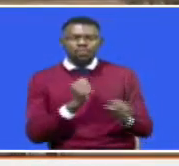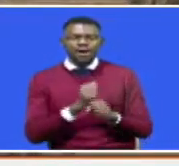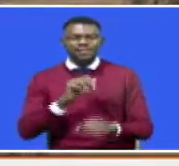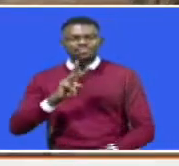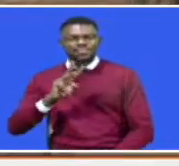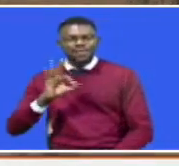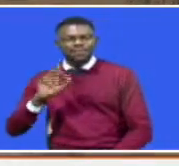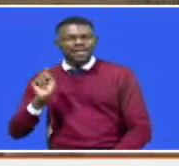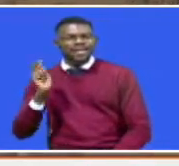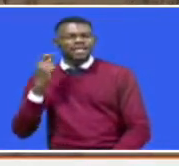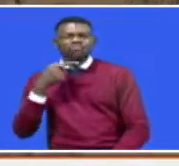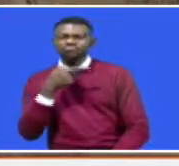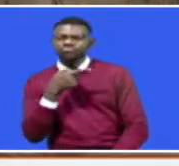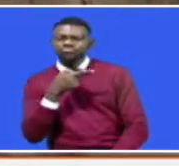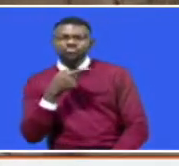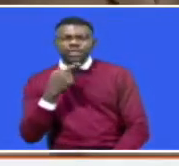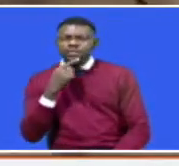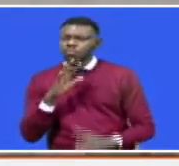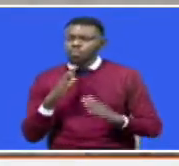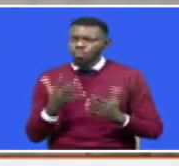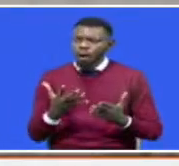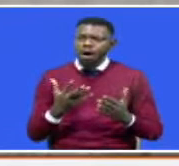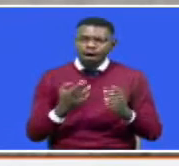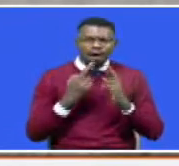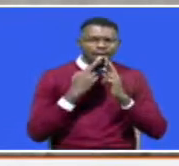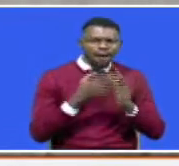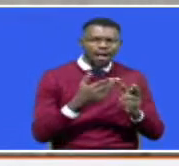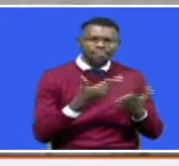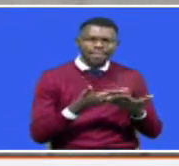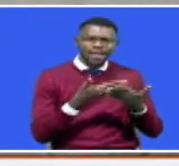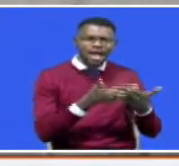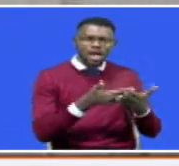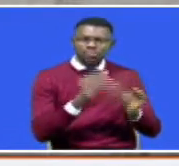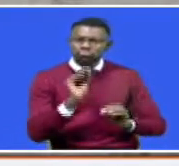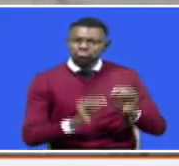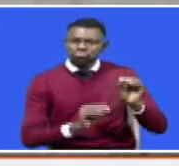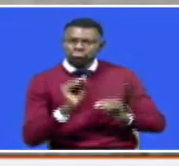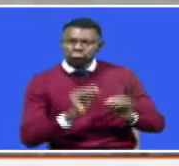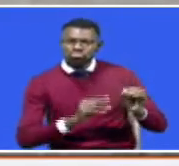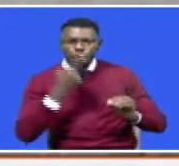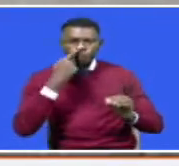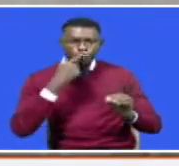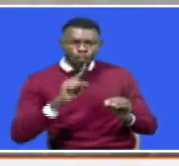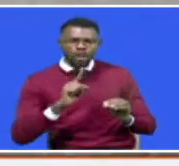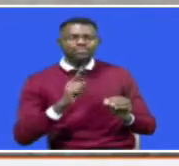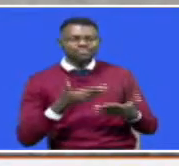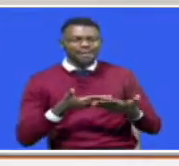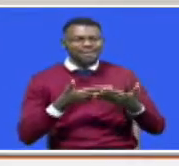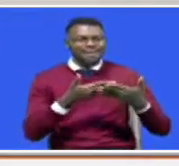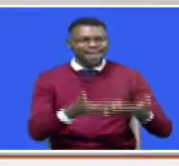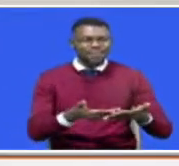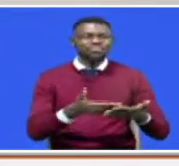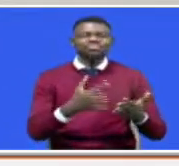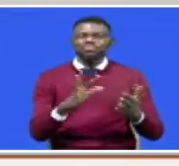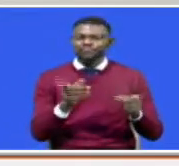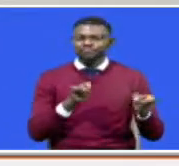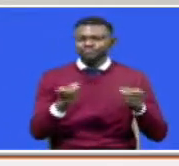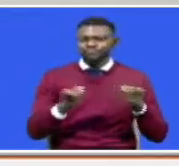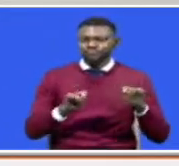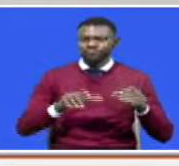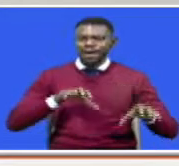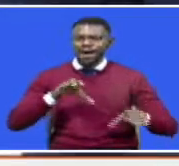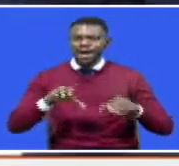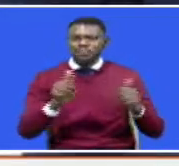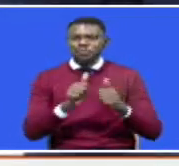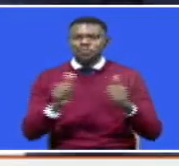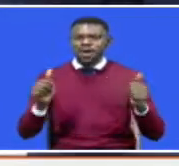Lenjir, said the results would help design effective policies for the management of community conservancies around the Mara